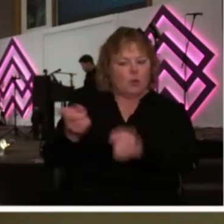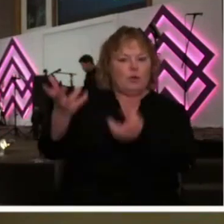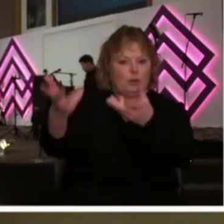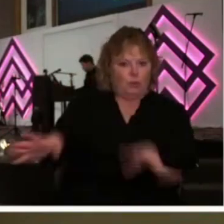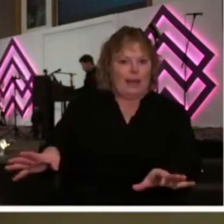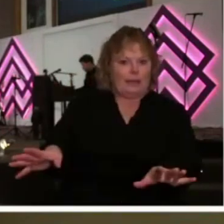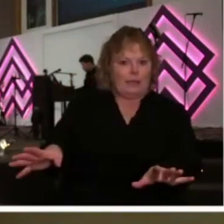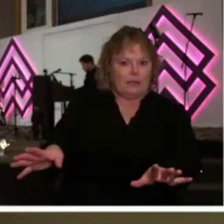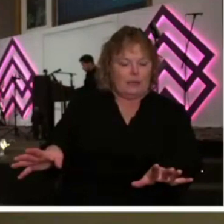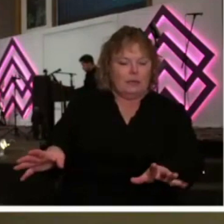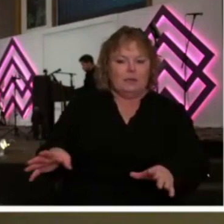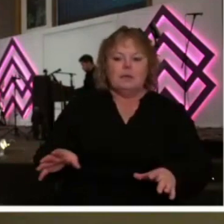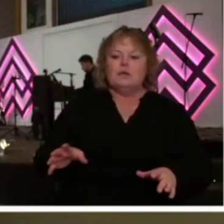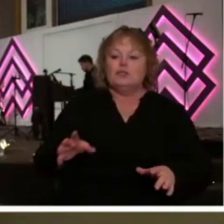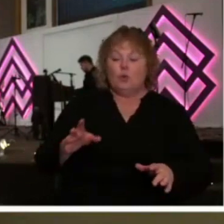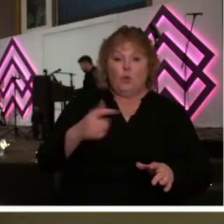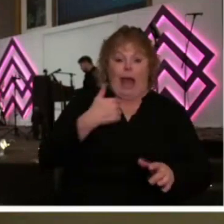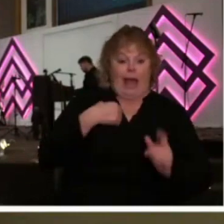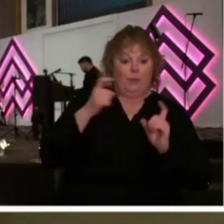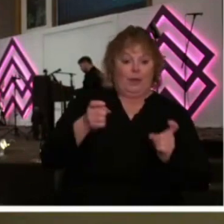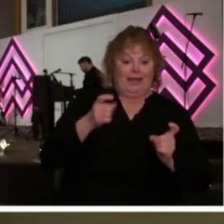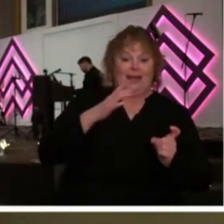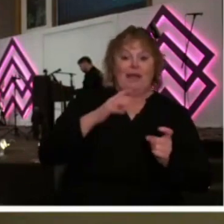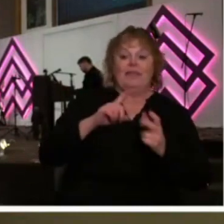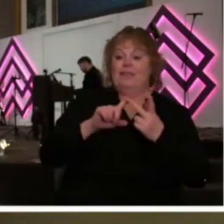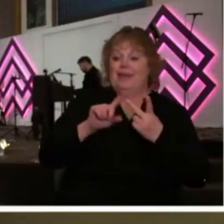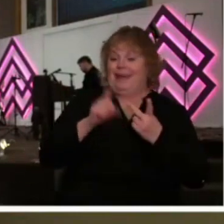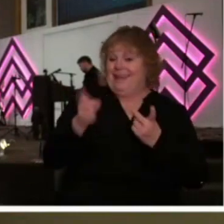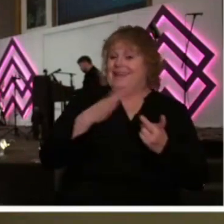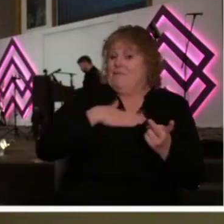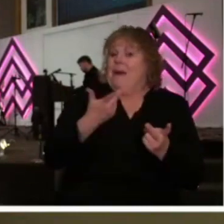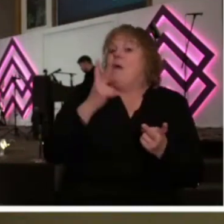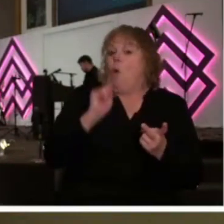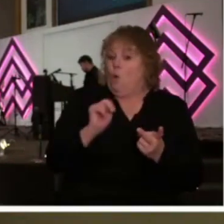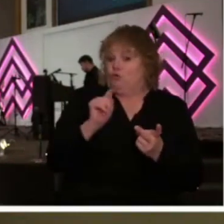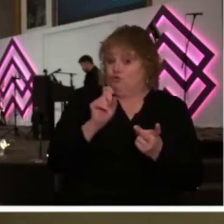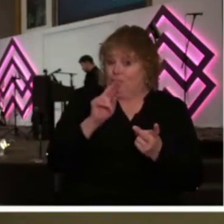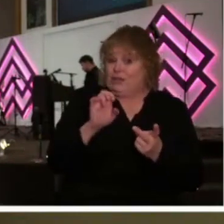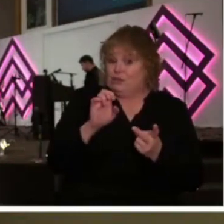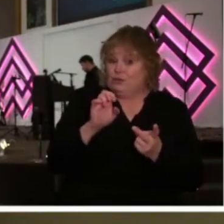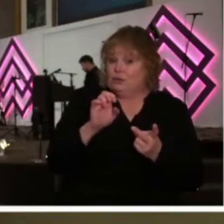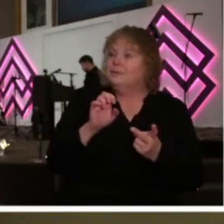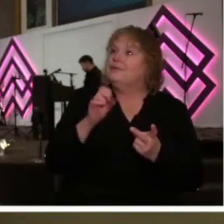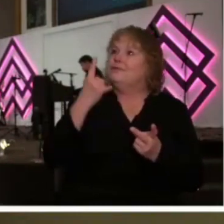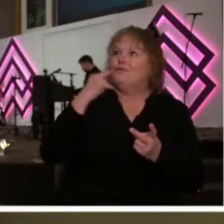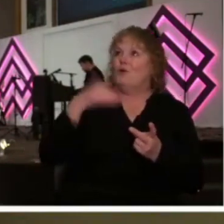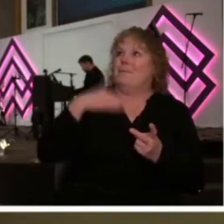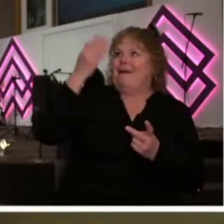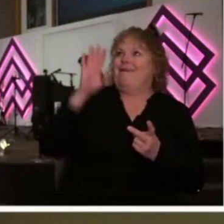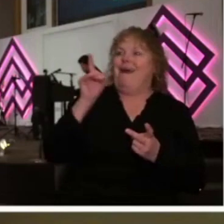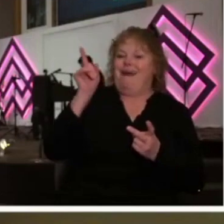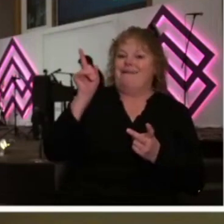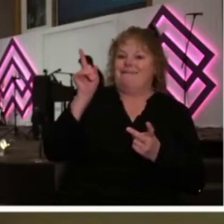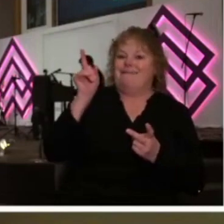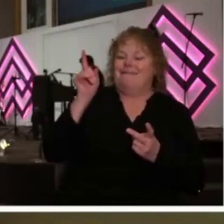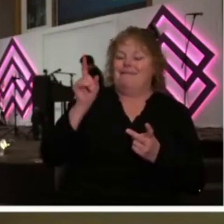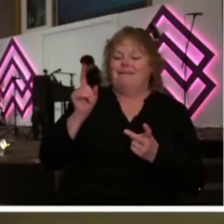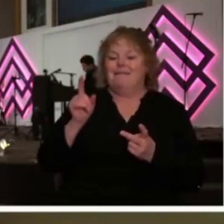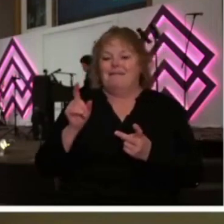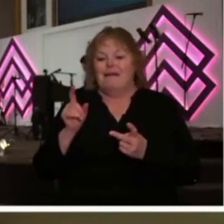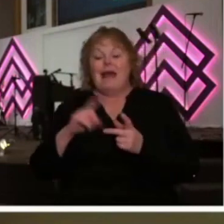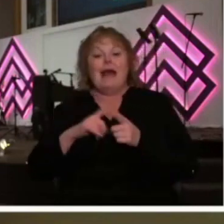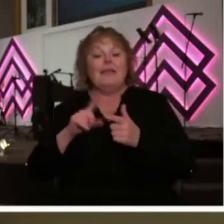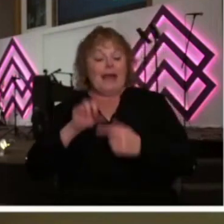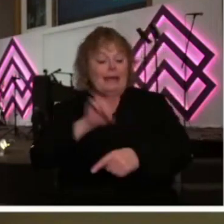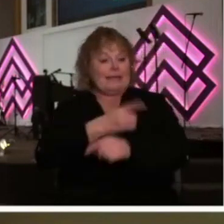give my personal treasures of gold and silver to the temple of my God." And then he asked the question, "Who is